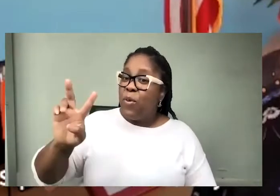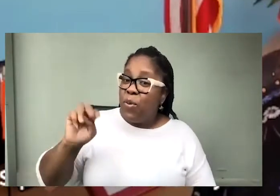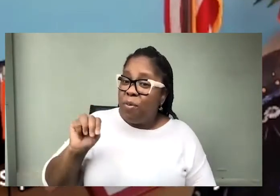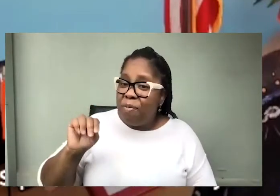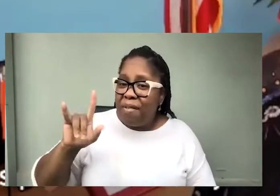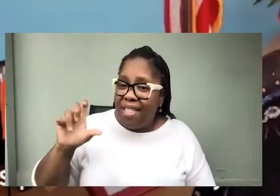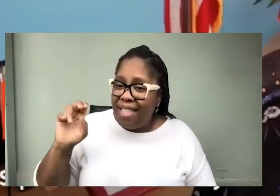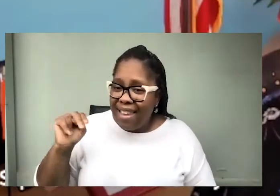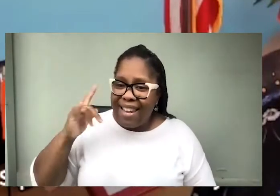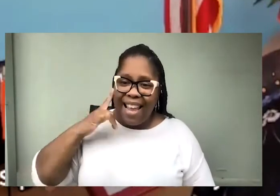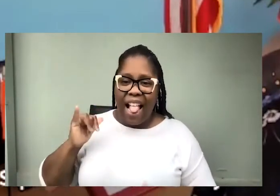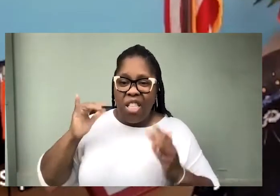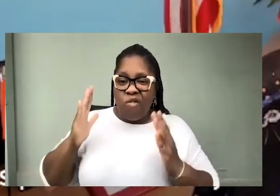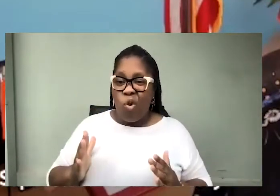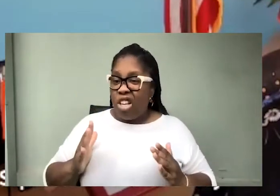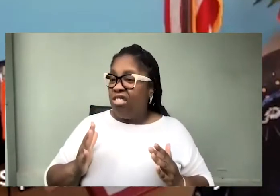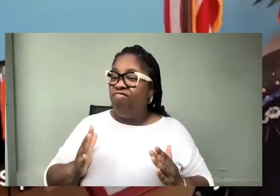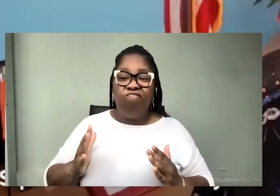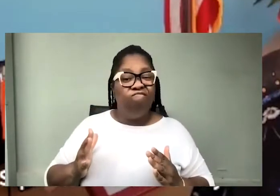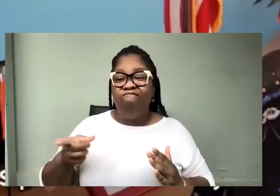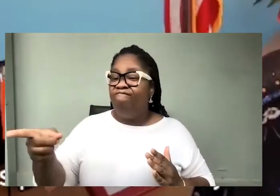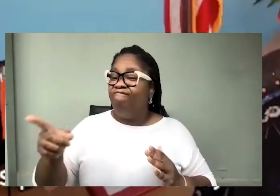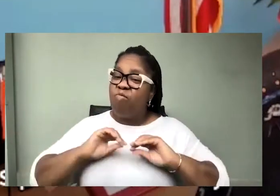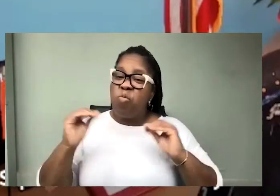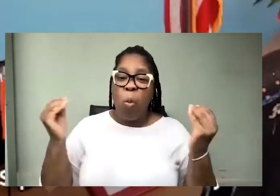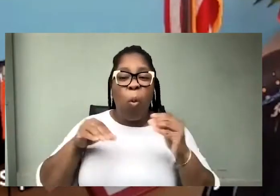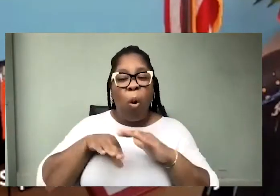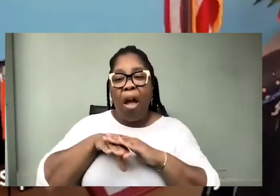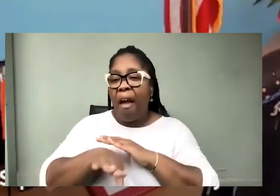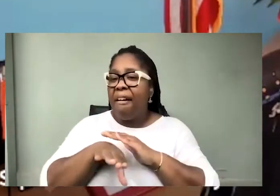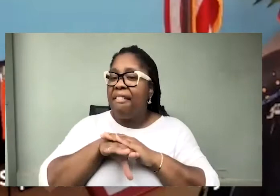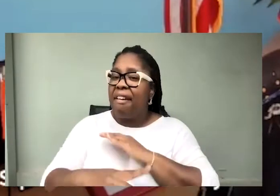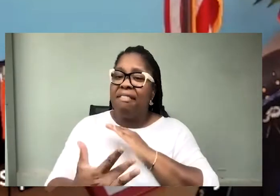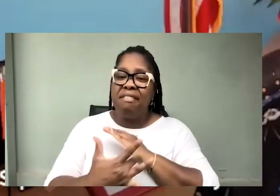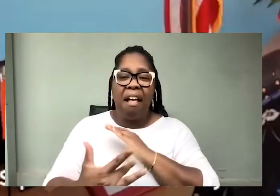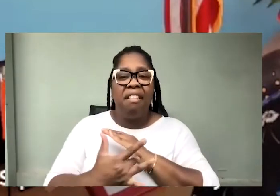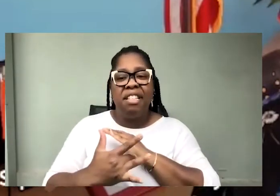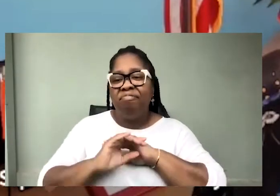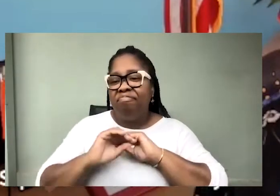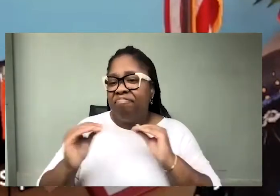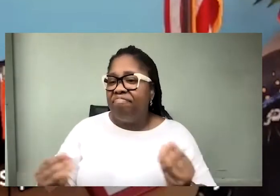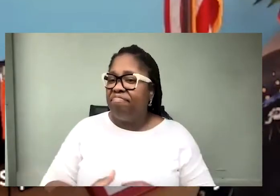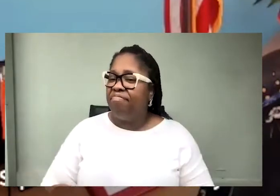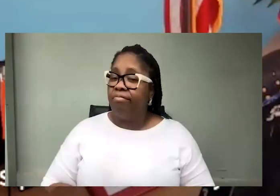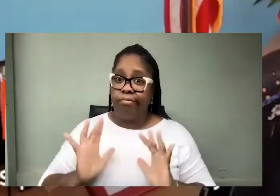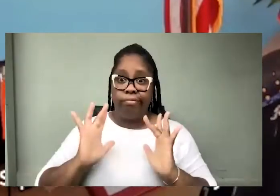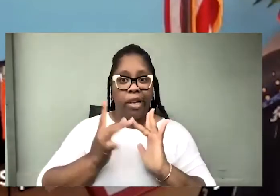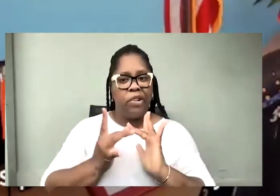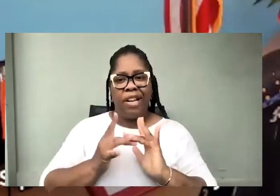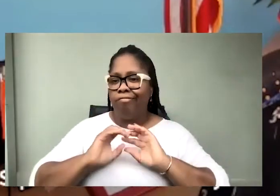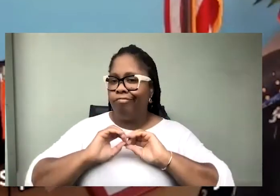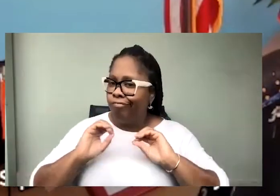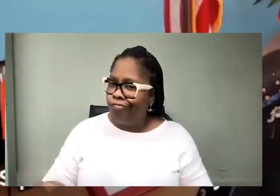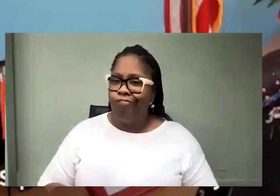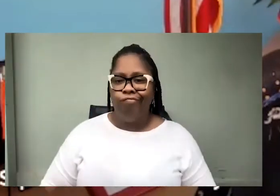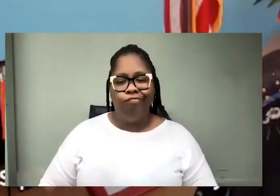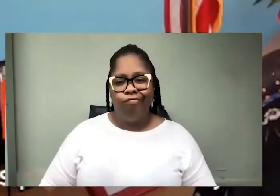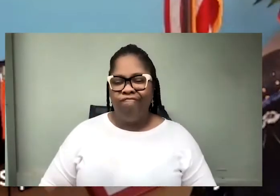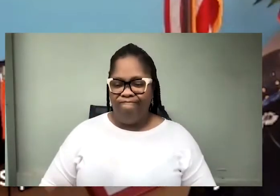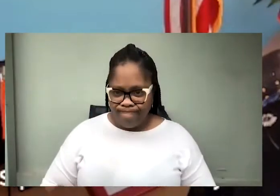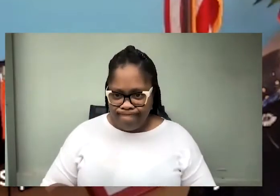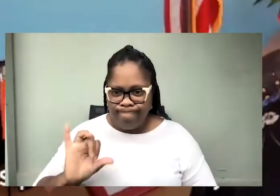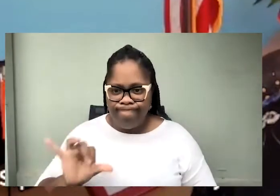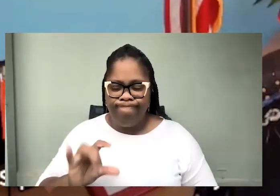Californians who don't have access to technology or to high-speed internet. Recognizing this gap,